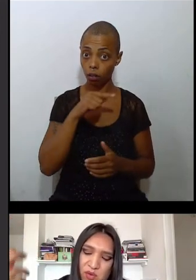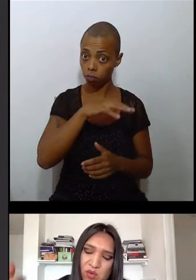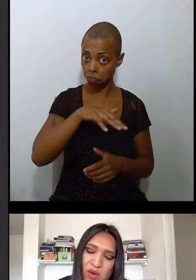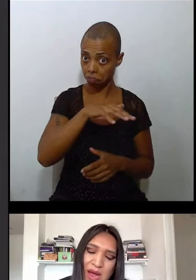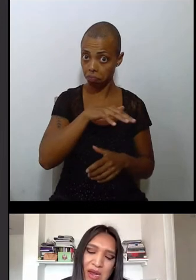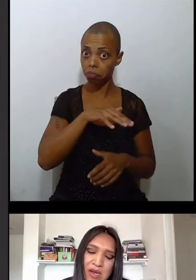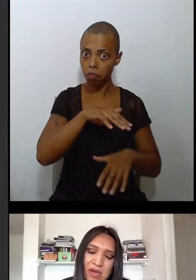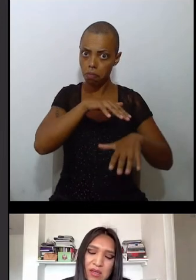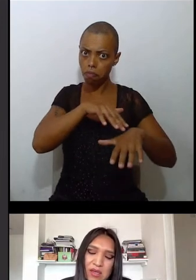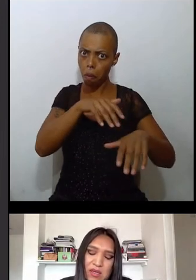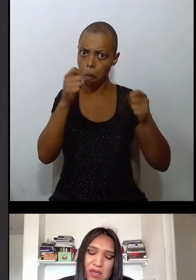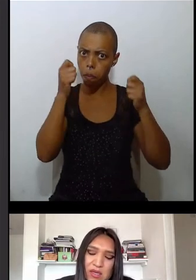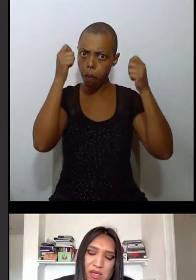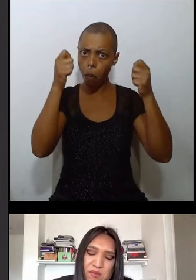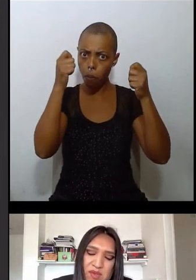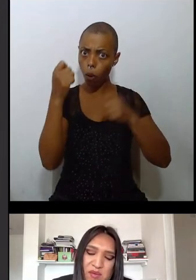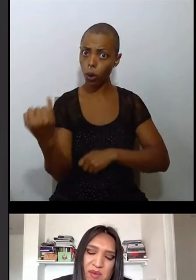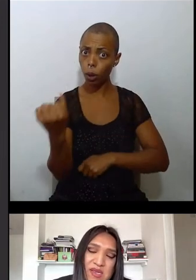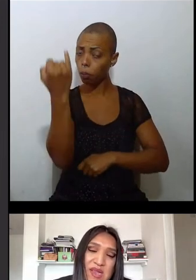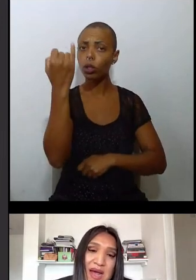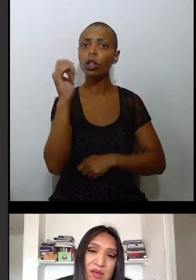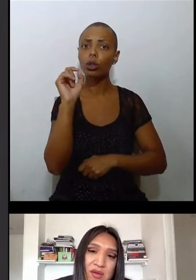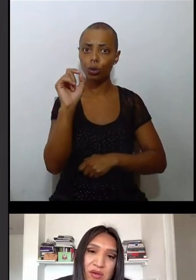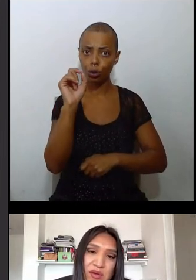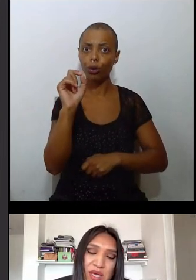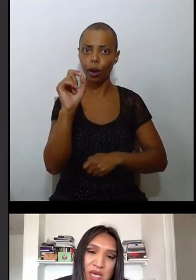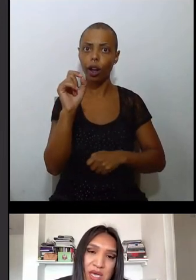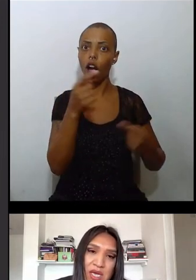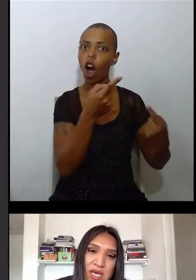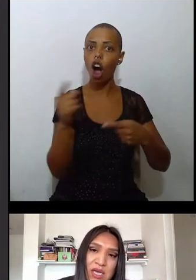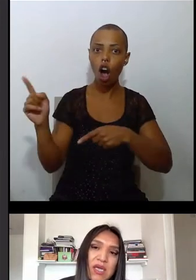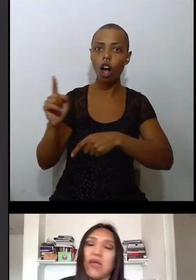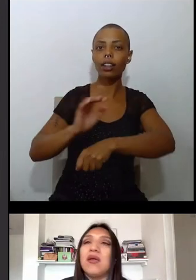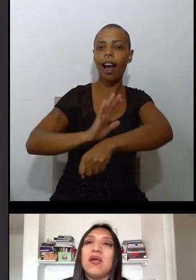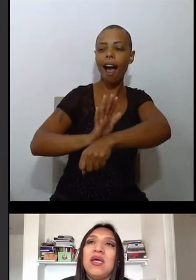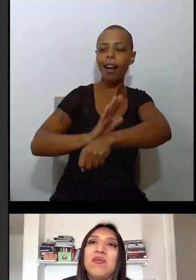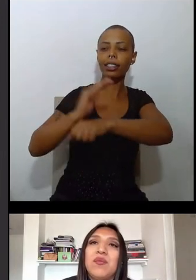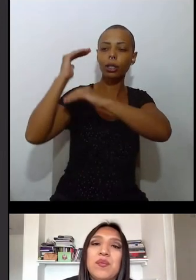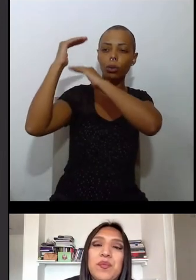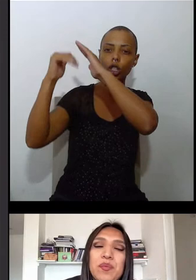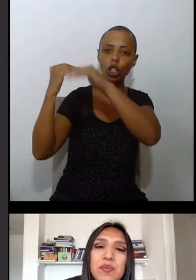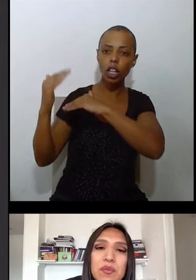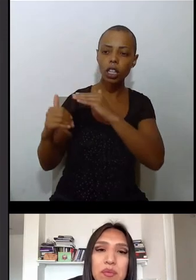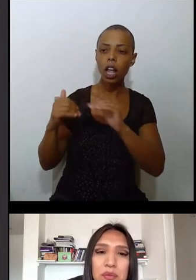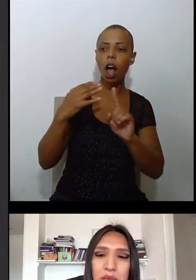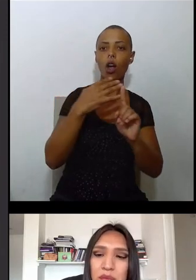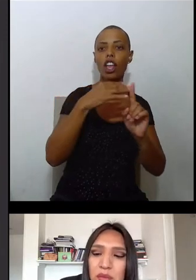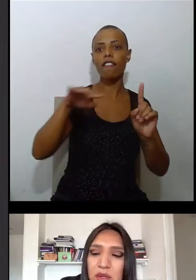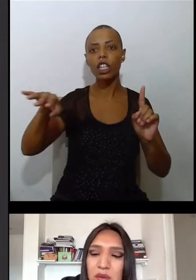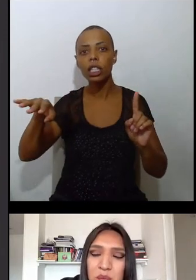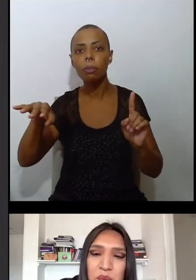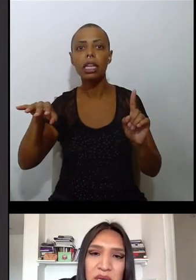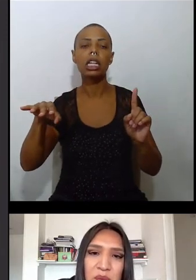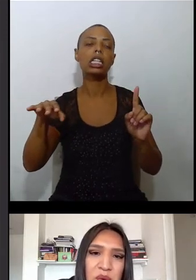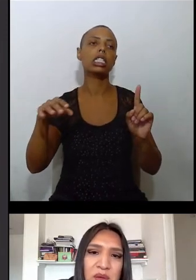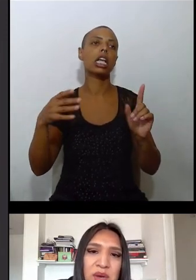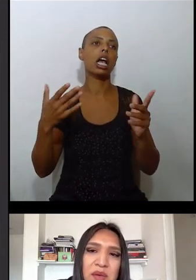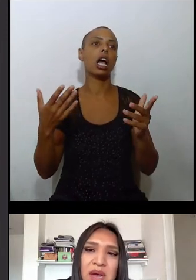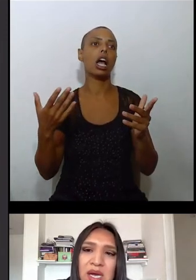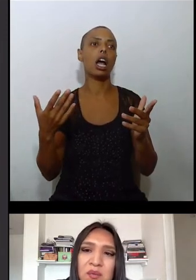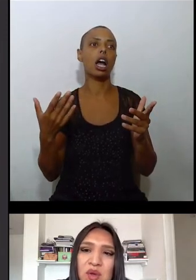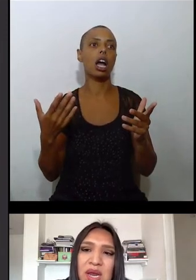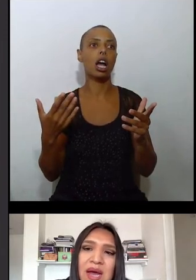and they are activists in anything related to structural racism and the